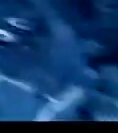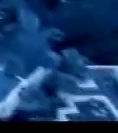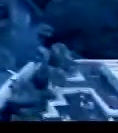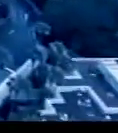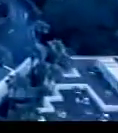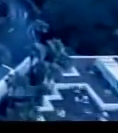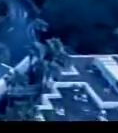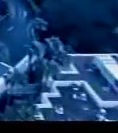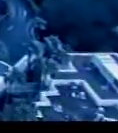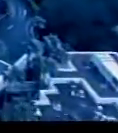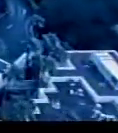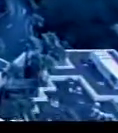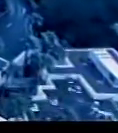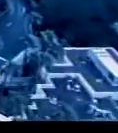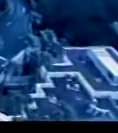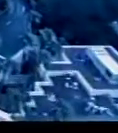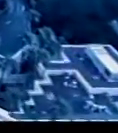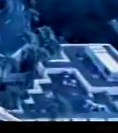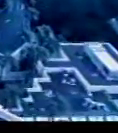blessed.